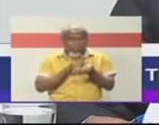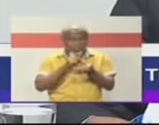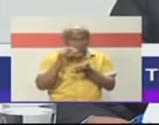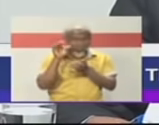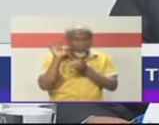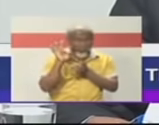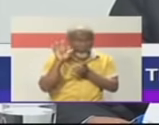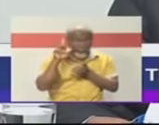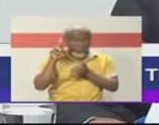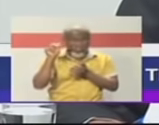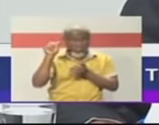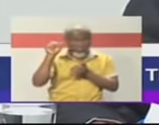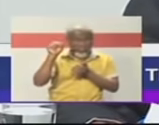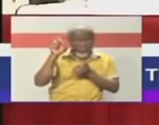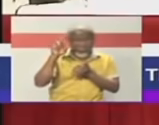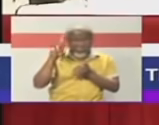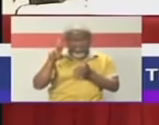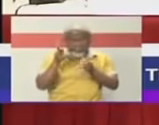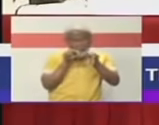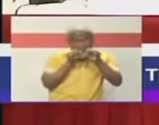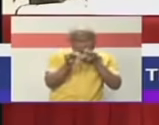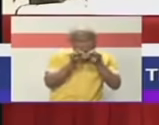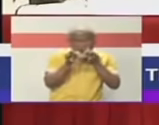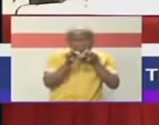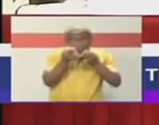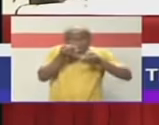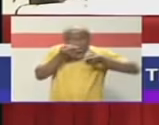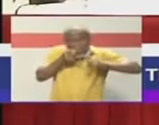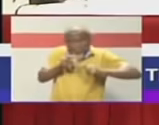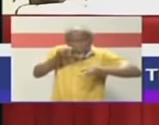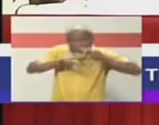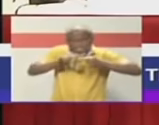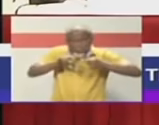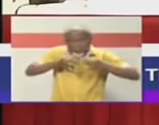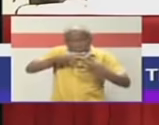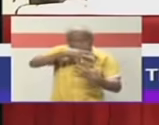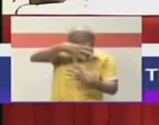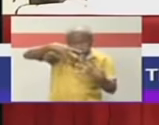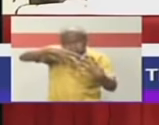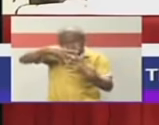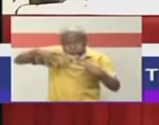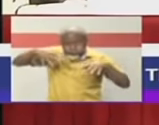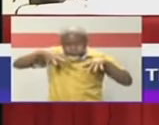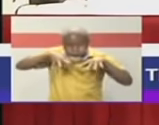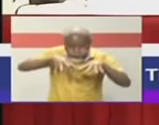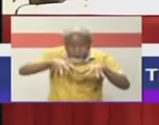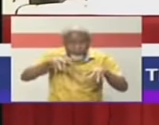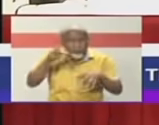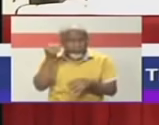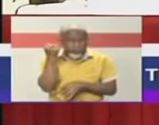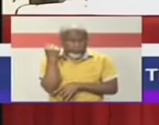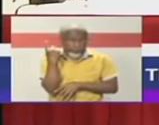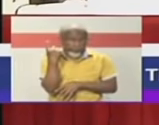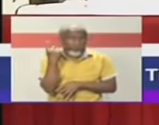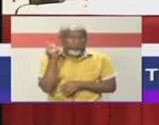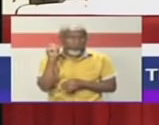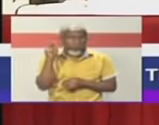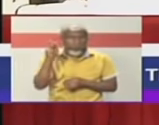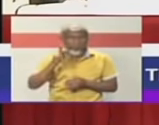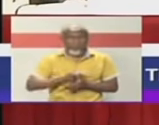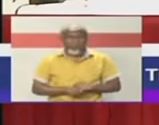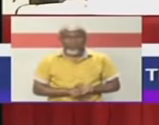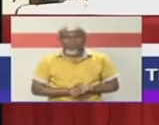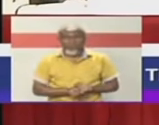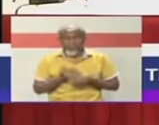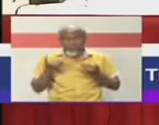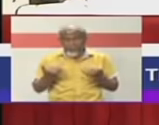gathering. Thank you very much, Al, and we look forward to questions later on. Minister, we now go to Dr. Abdul Richards for the